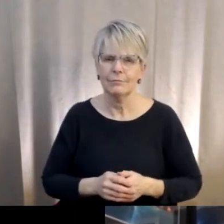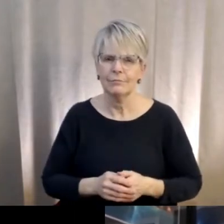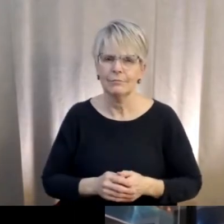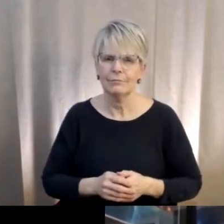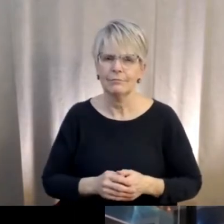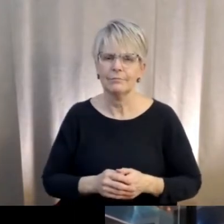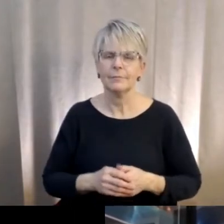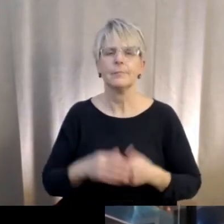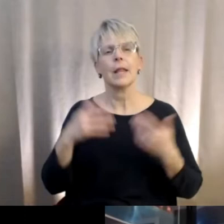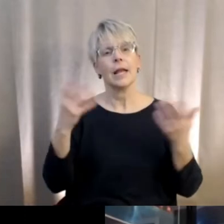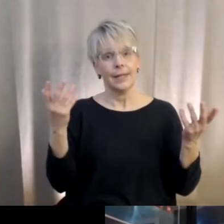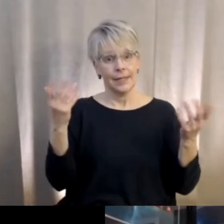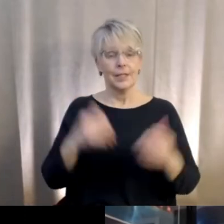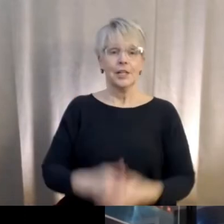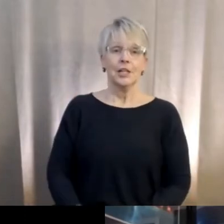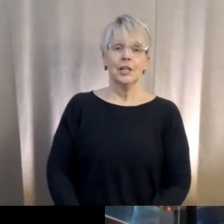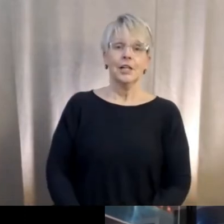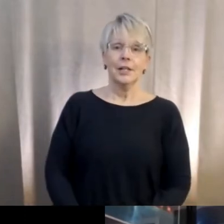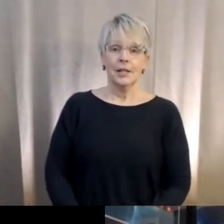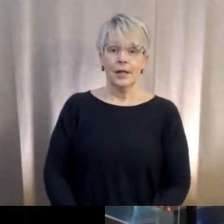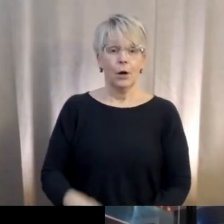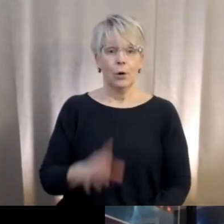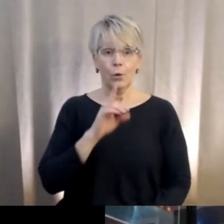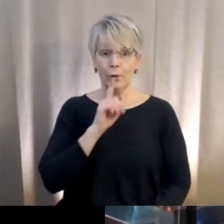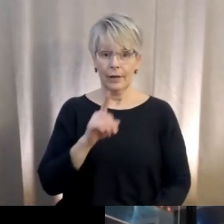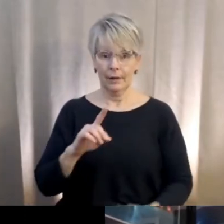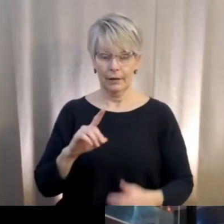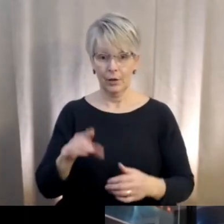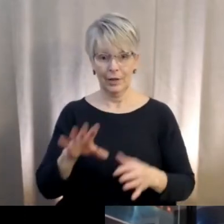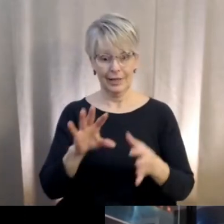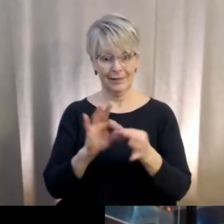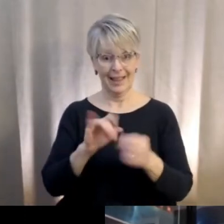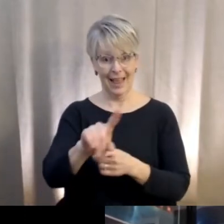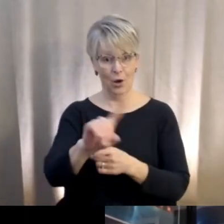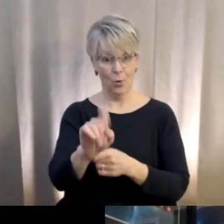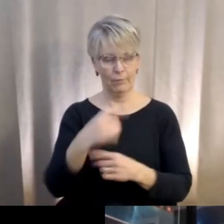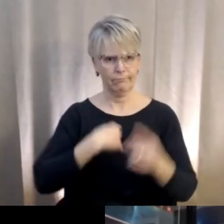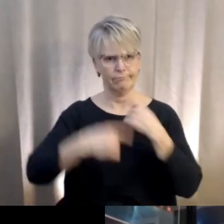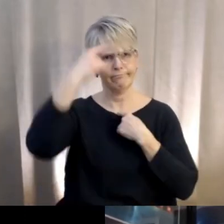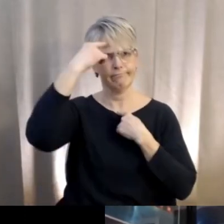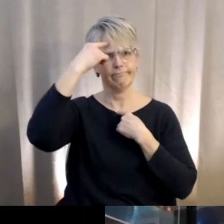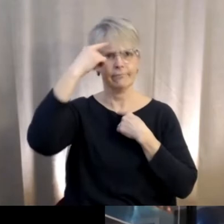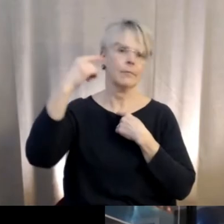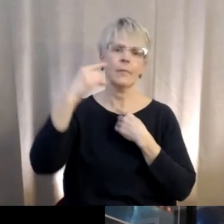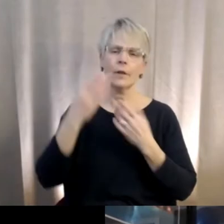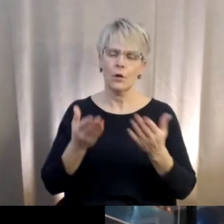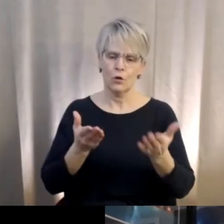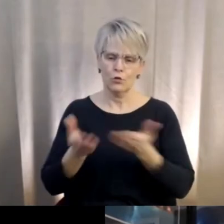Well, yeah, so the honestly, the first thing that came to mind when you were bringing up that question was like a service dog